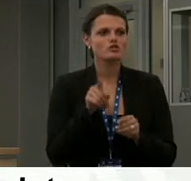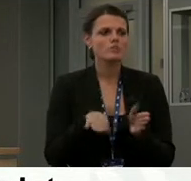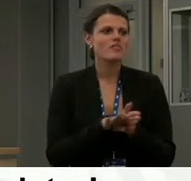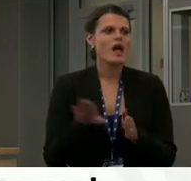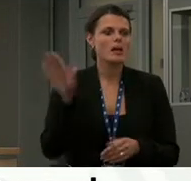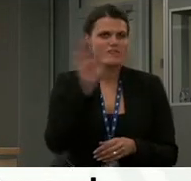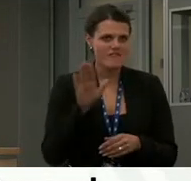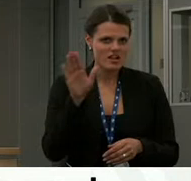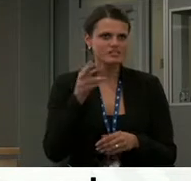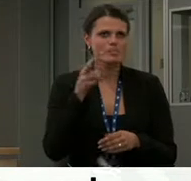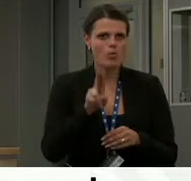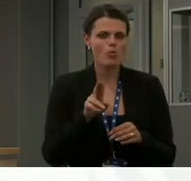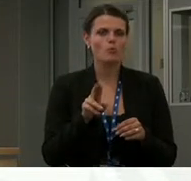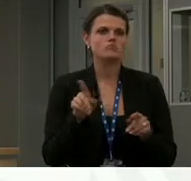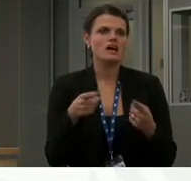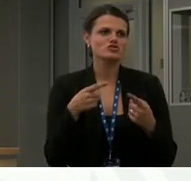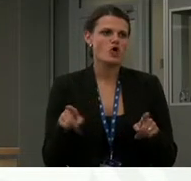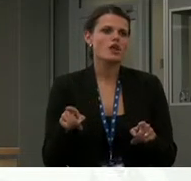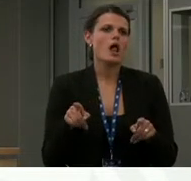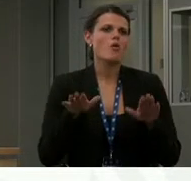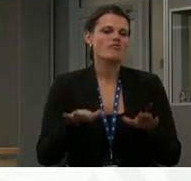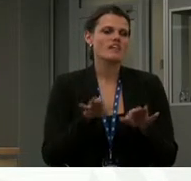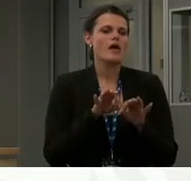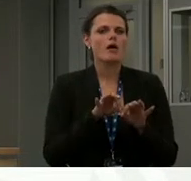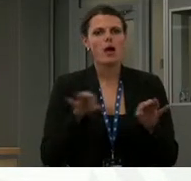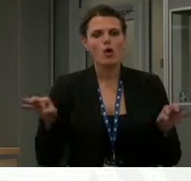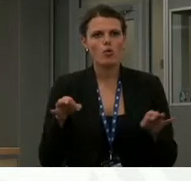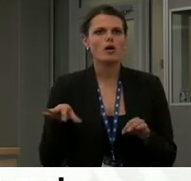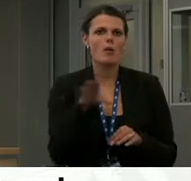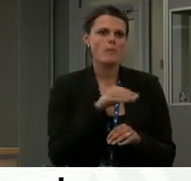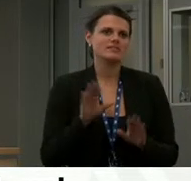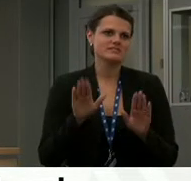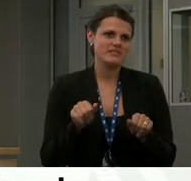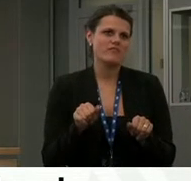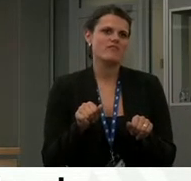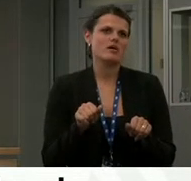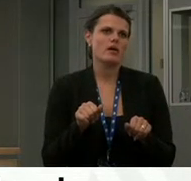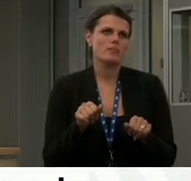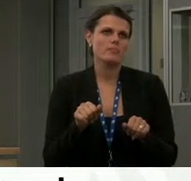states and action at national and local level can we all make the